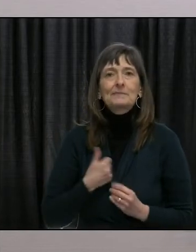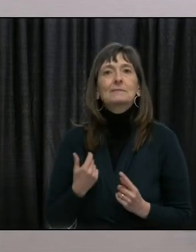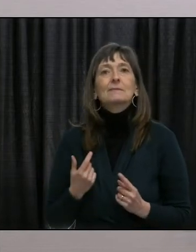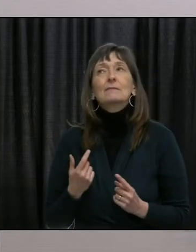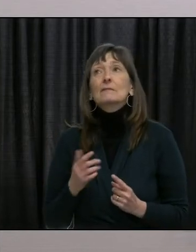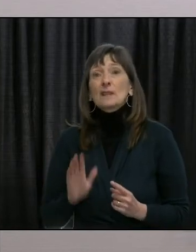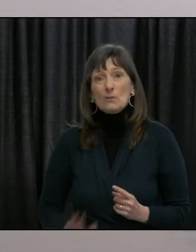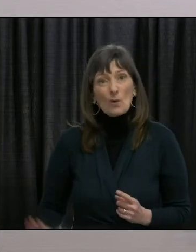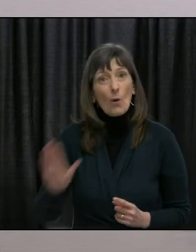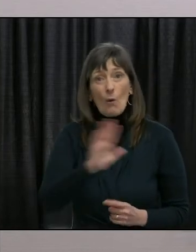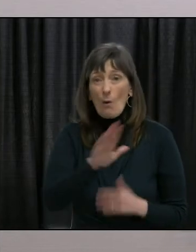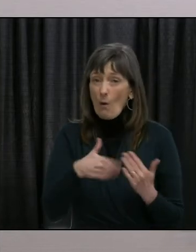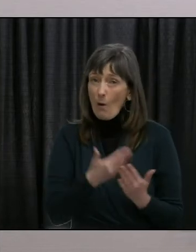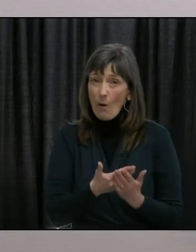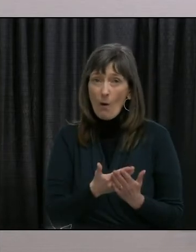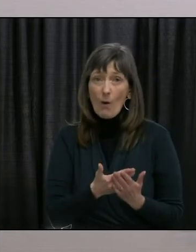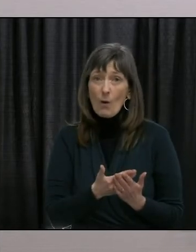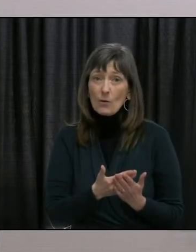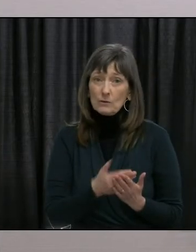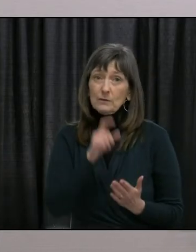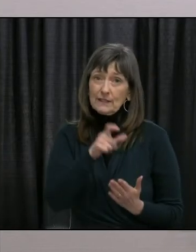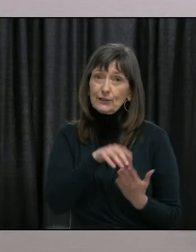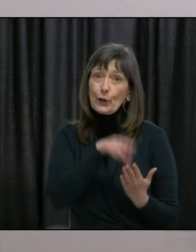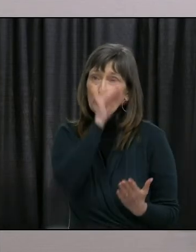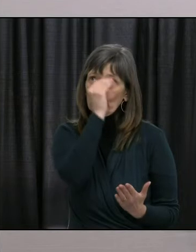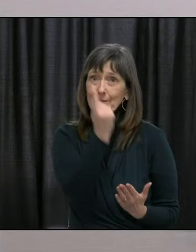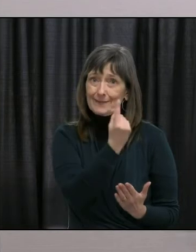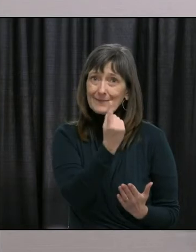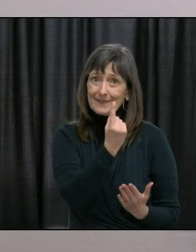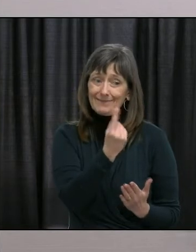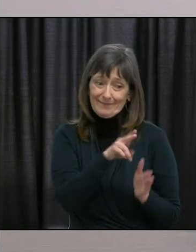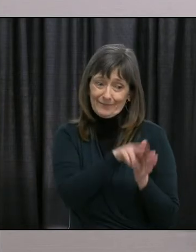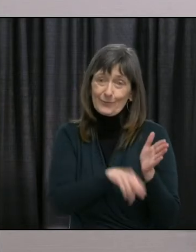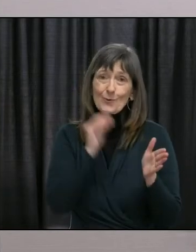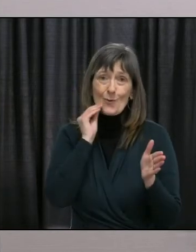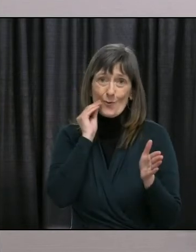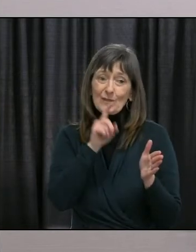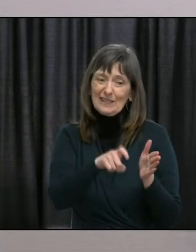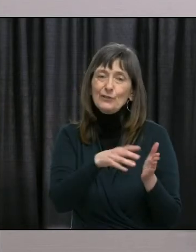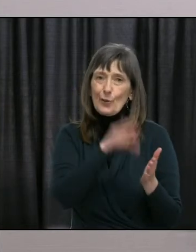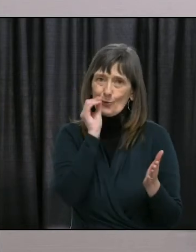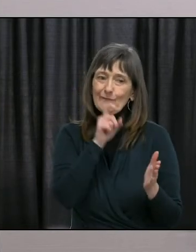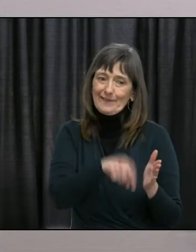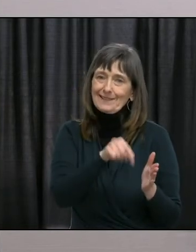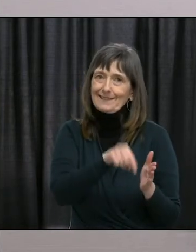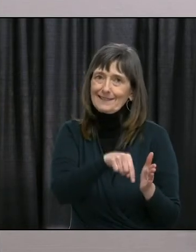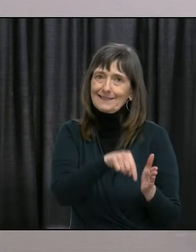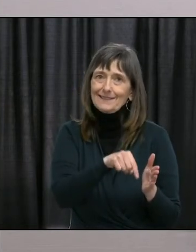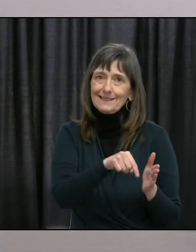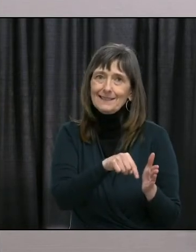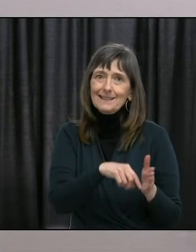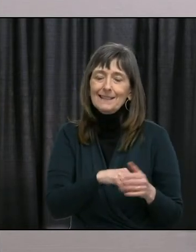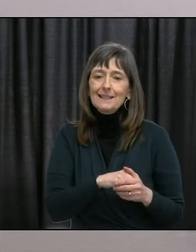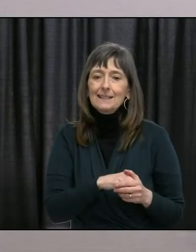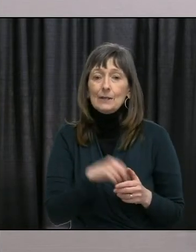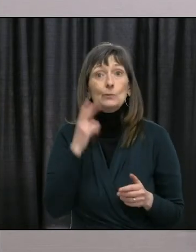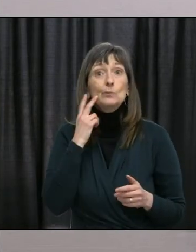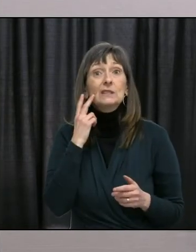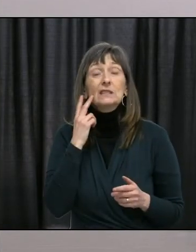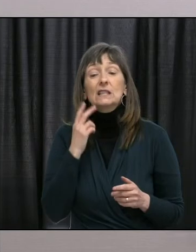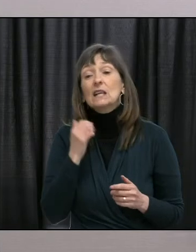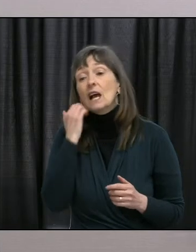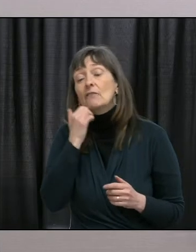us as Newfoundlanders and Labradorians, that we can learn a lesson from what happened at the funeral home. And, we also see as we go across the province and we